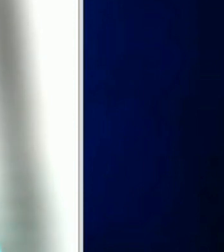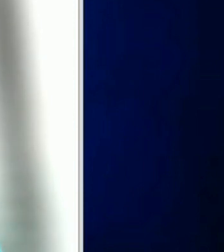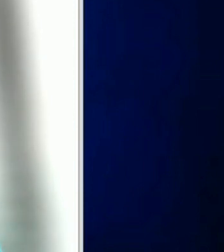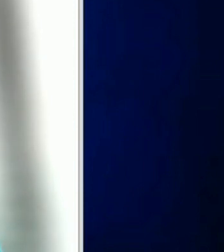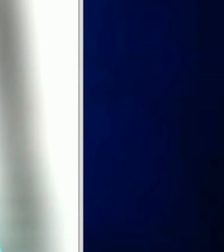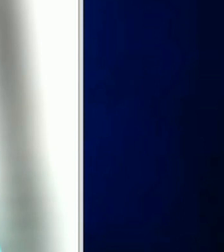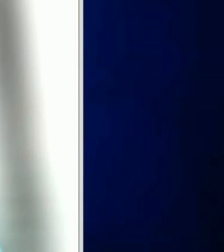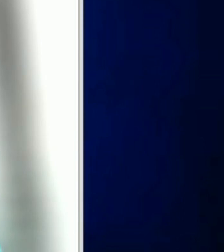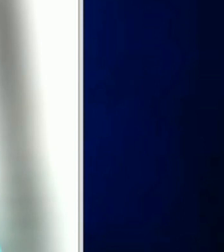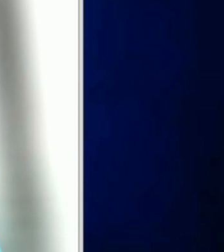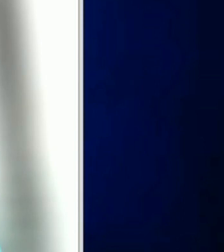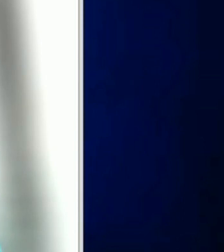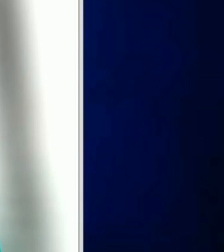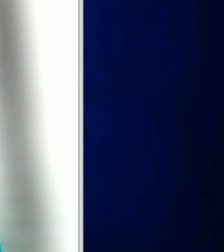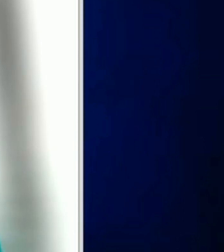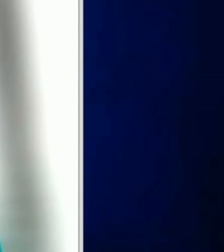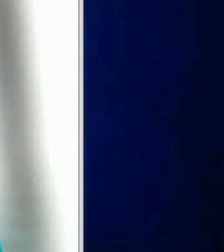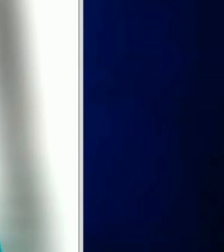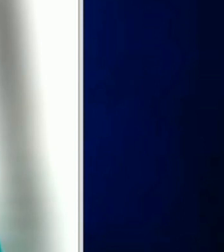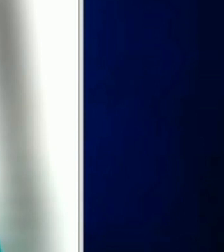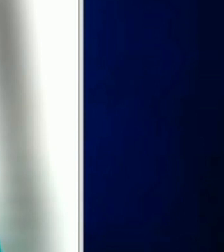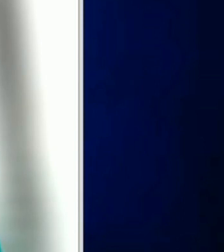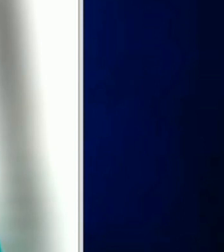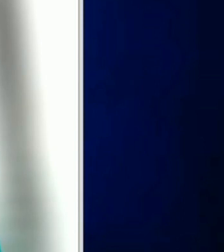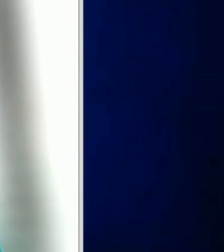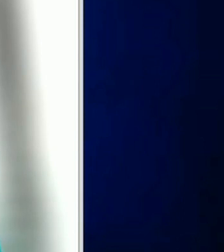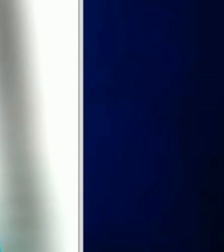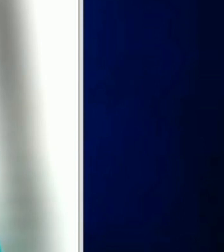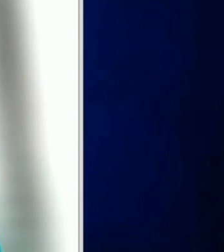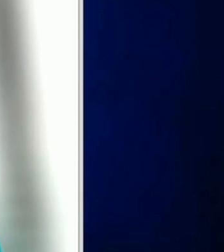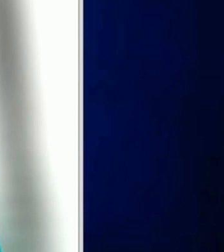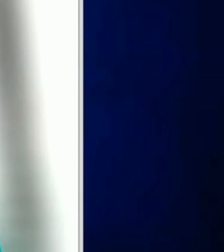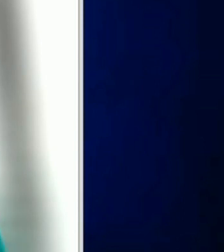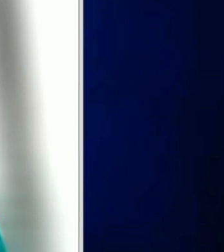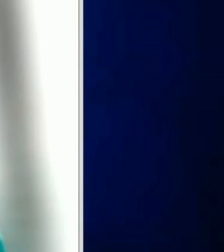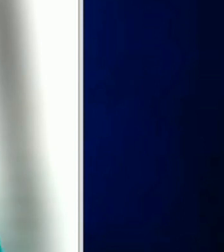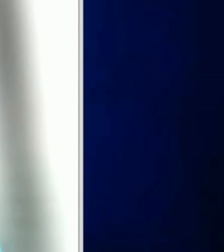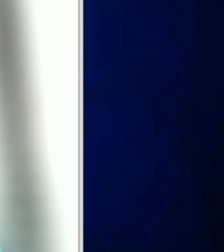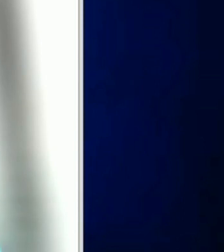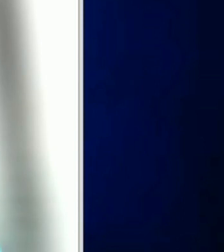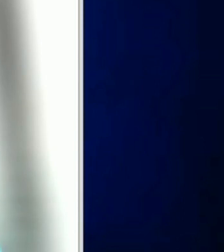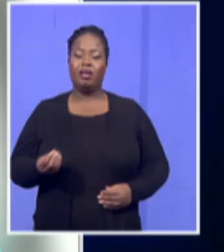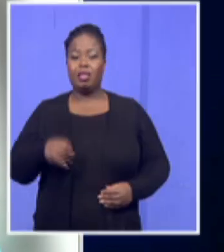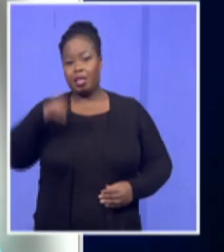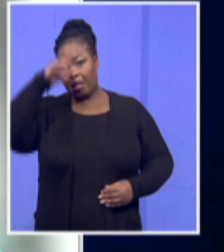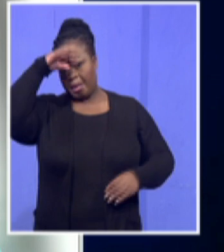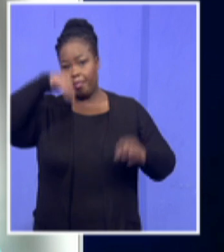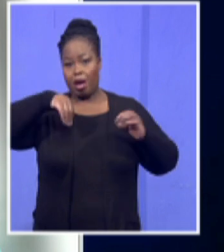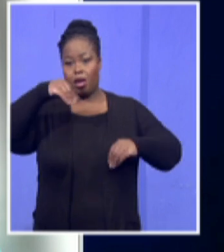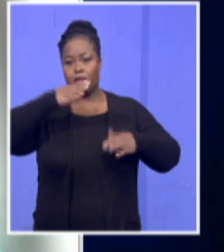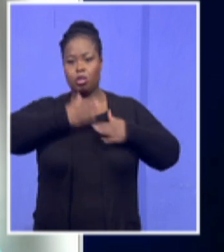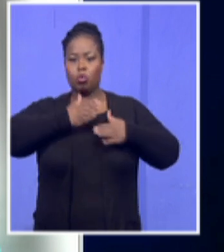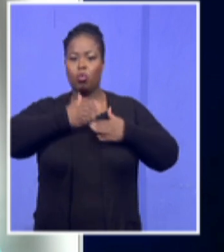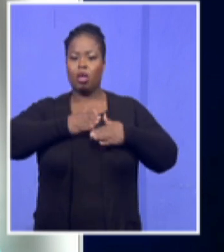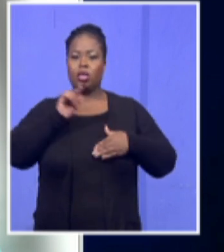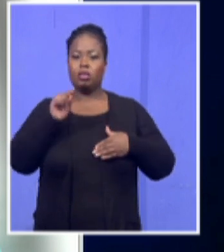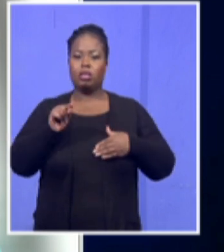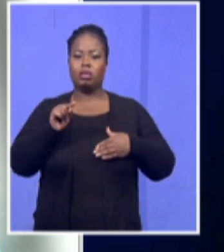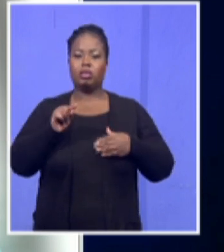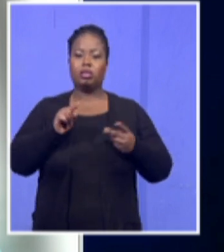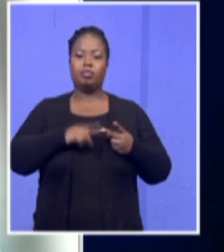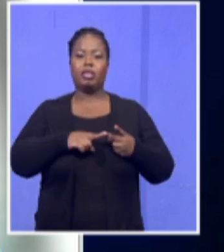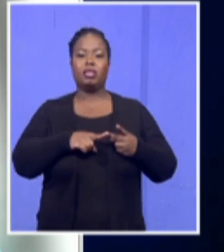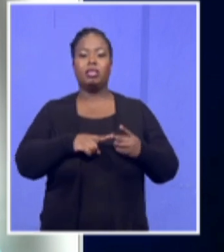easy subject matter because if you have a mine that is operating on a